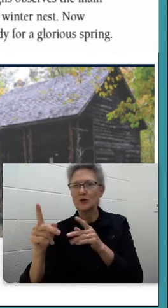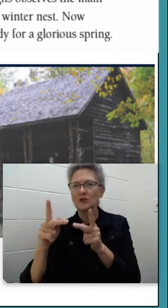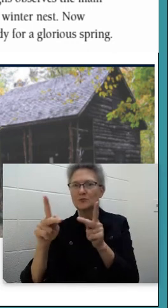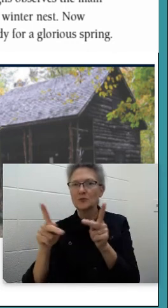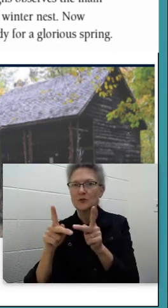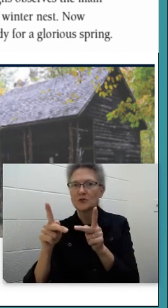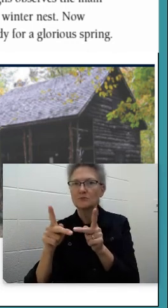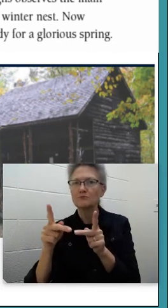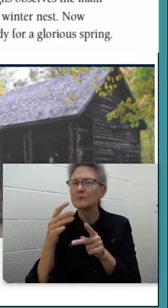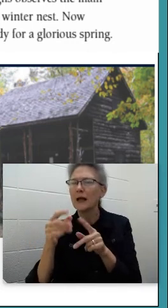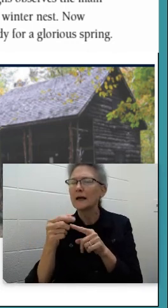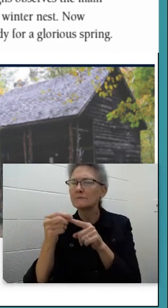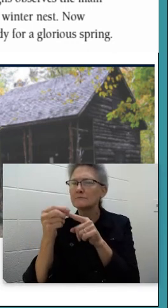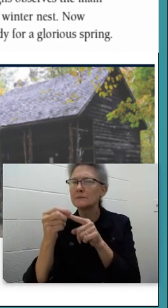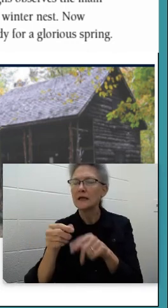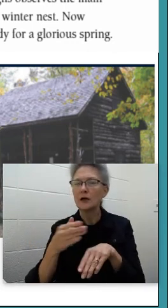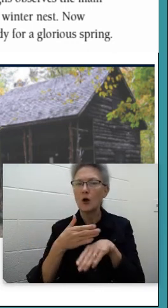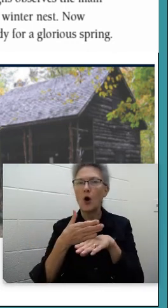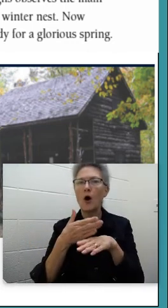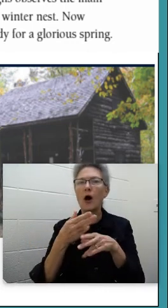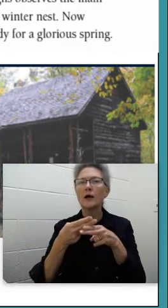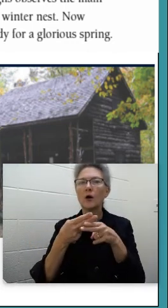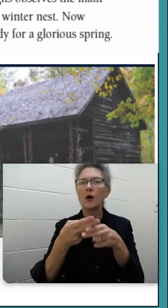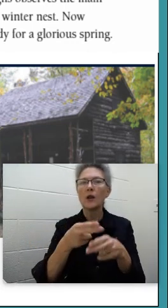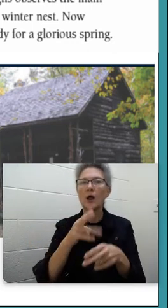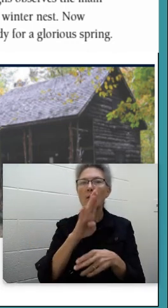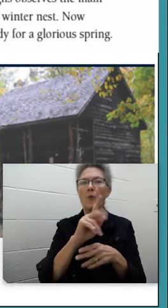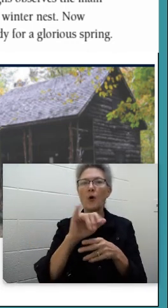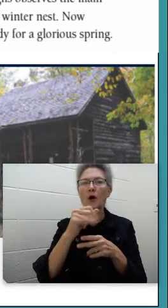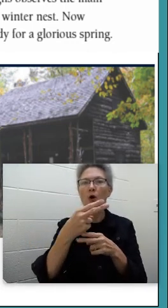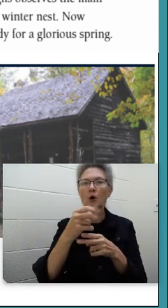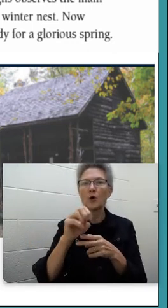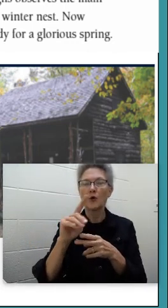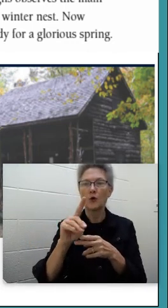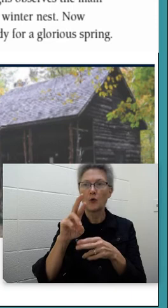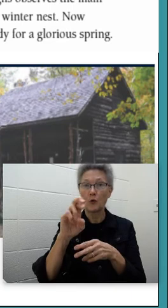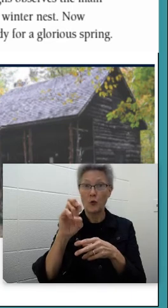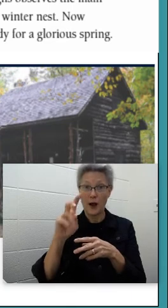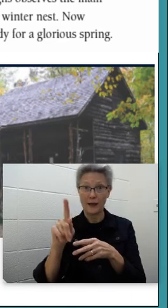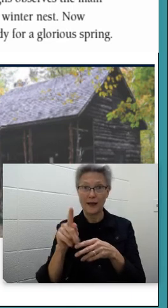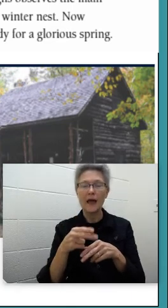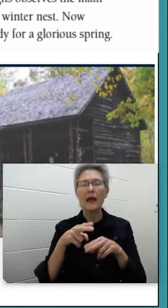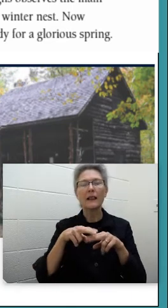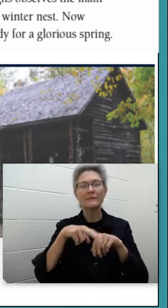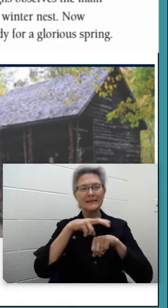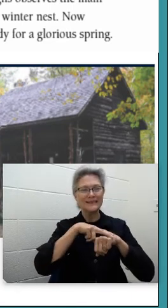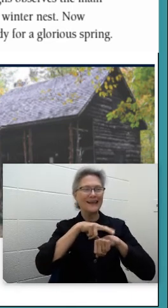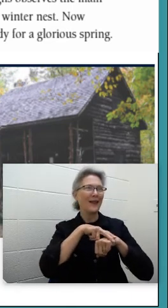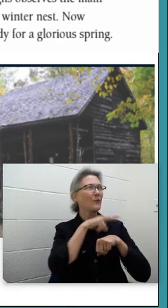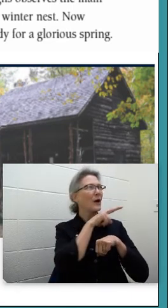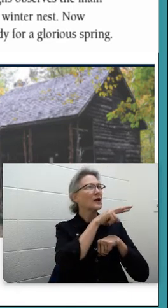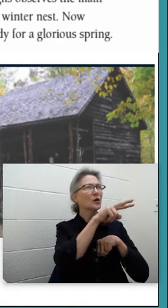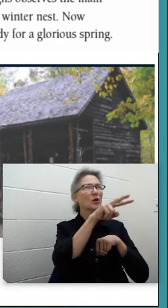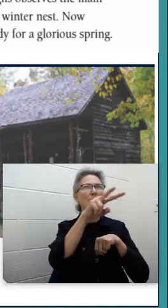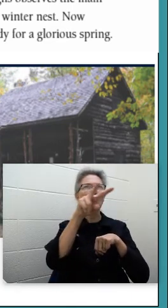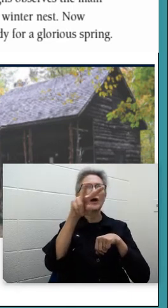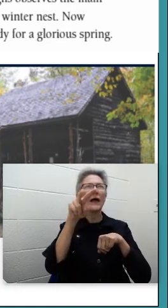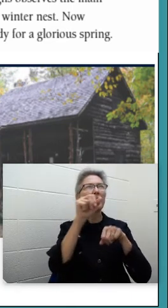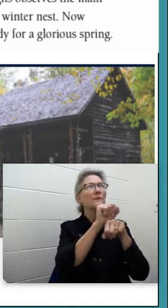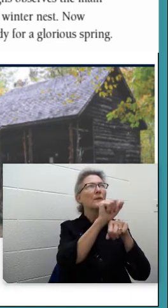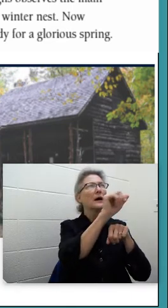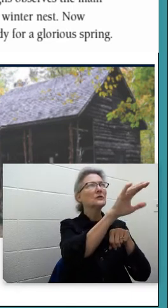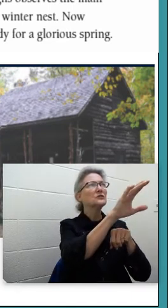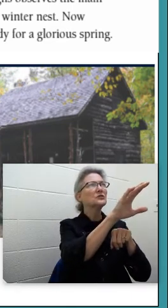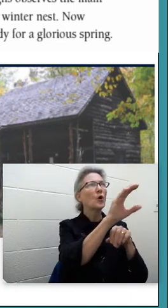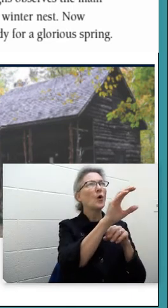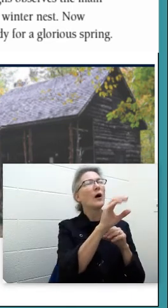later called Boyhood Rock. Burroughs liked to look out from this spot on Old Clump Mountain, a part of the